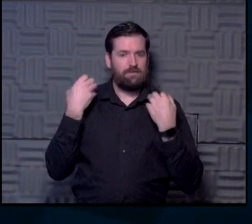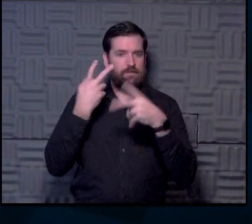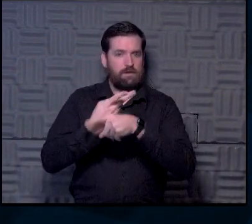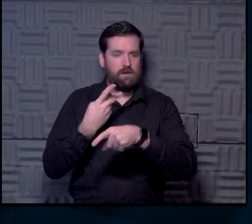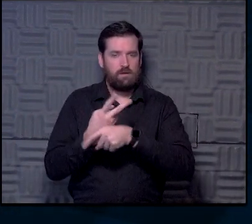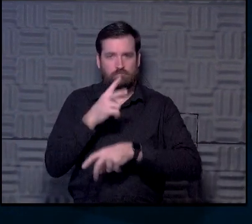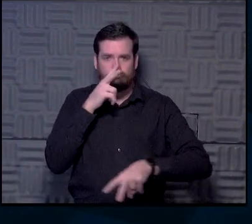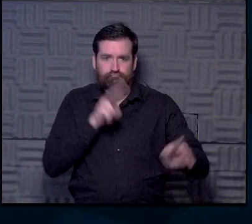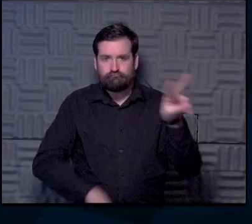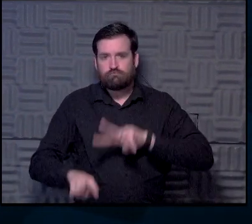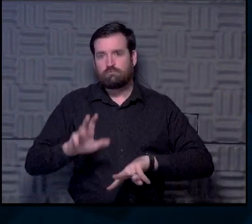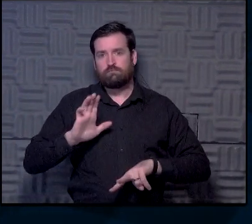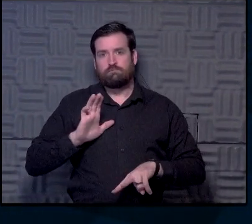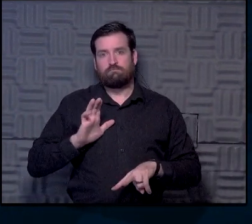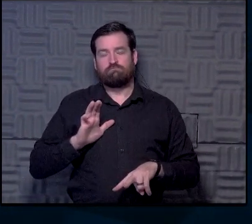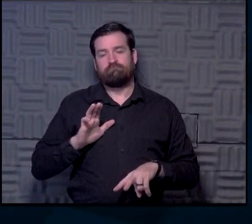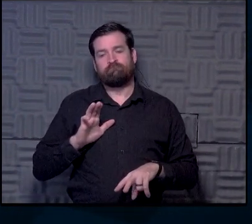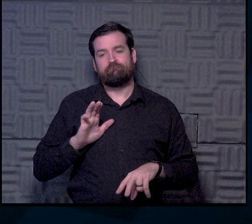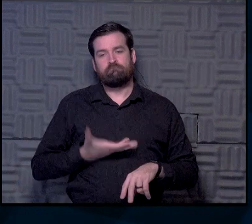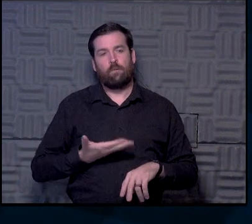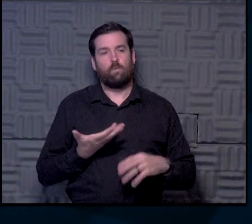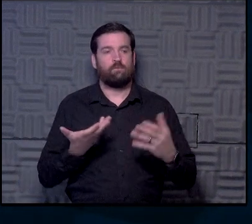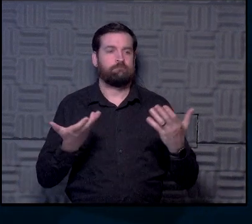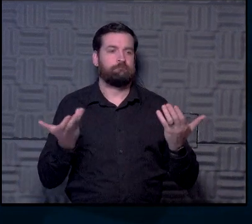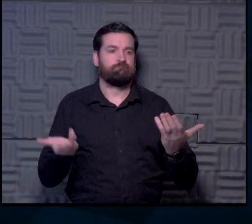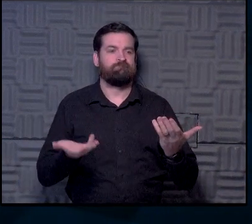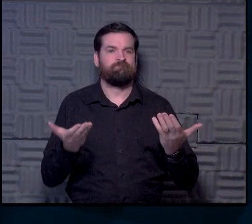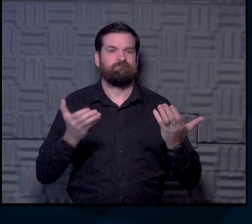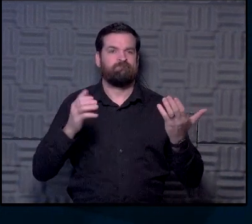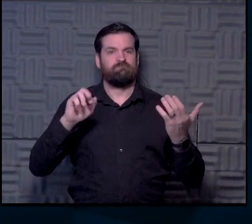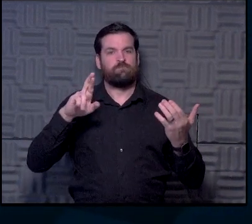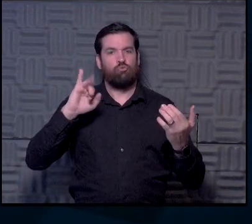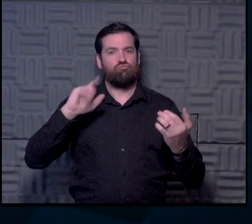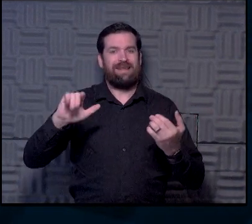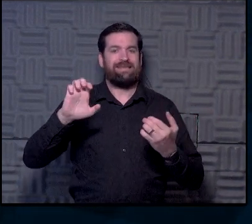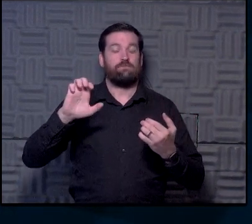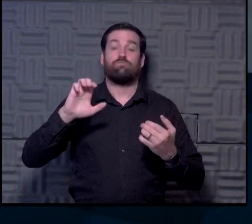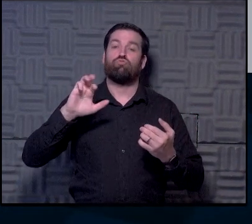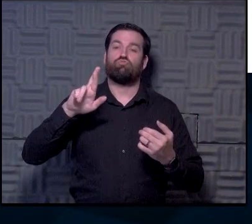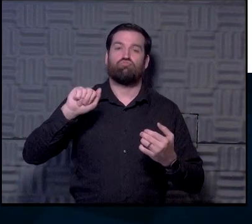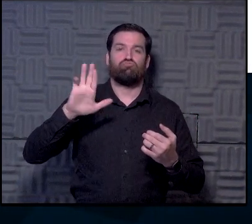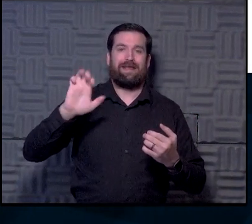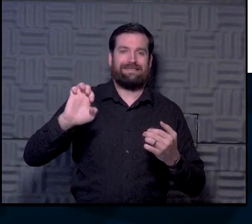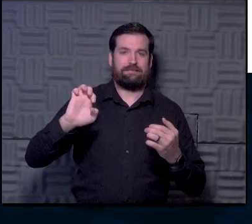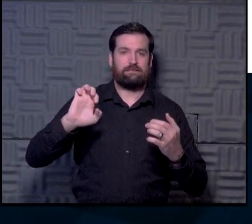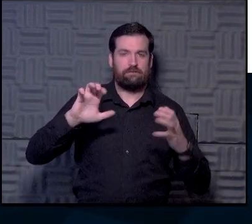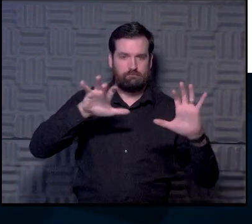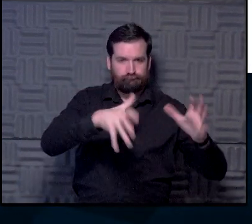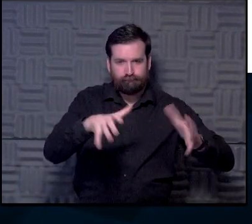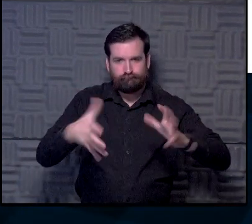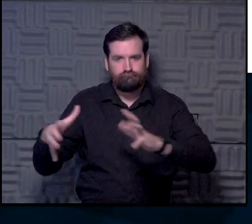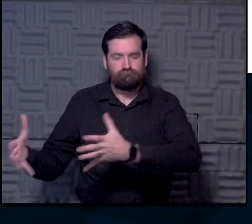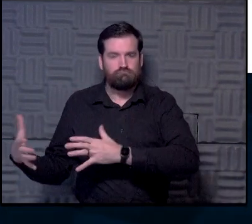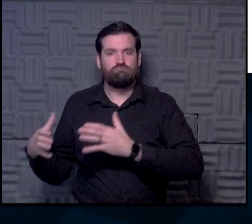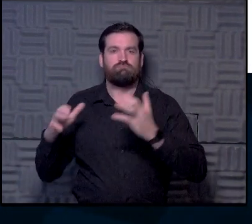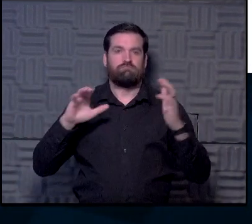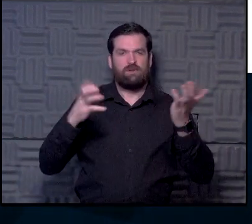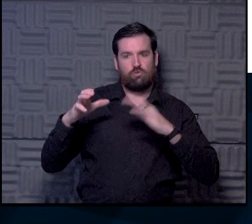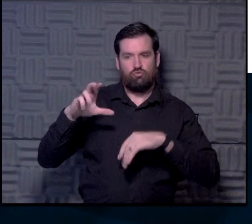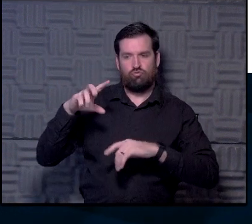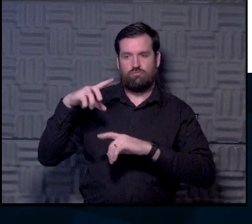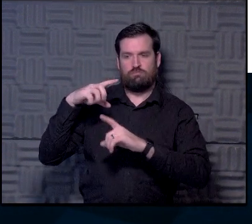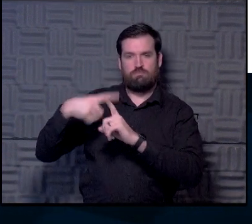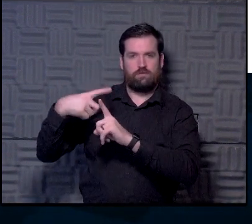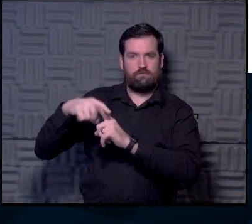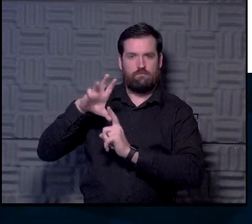just looking at our the baseline racial makeup of our population compared to the COVID